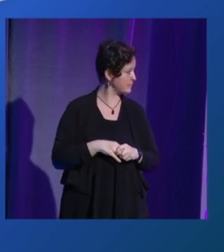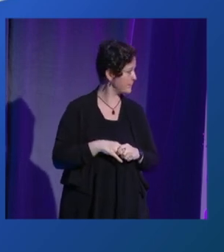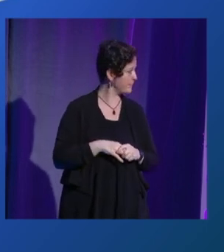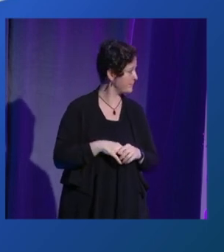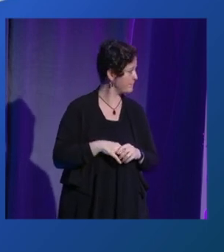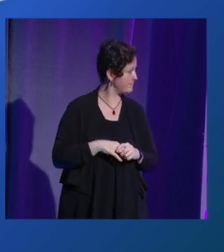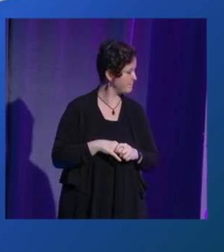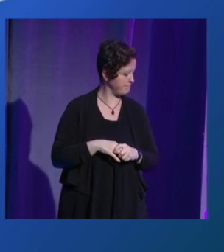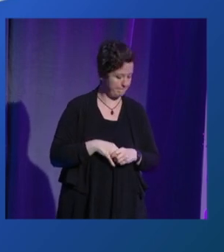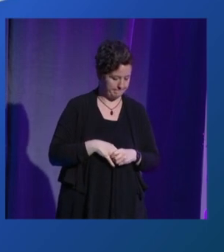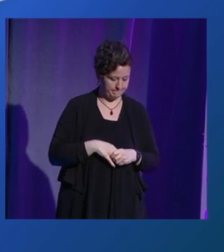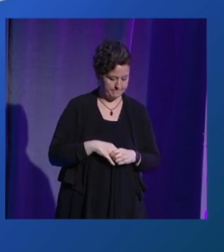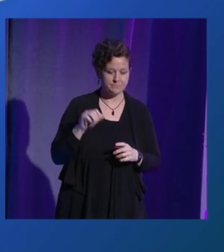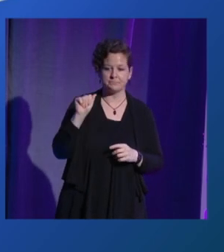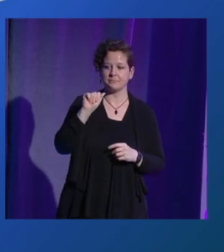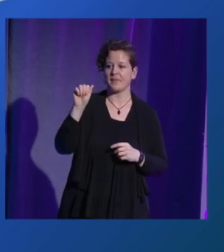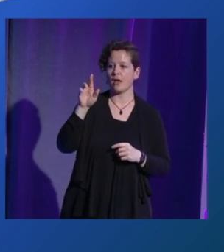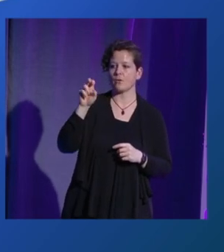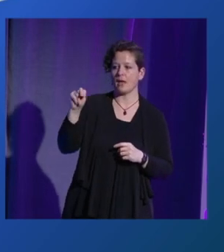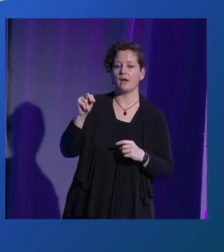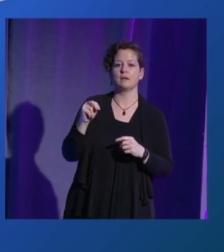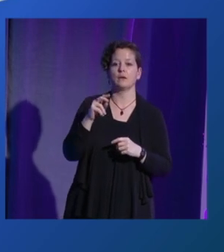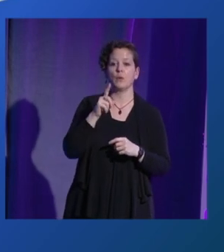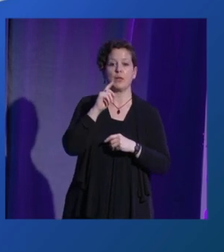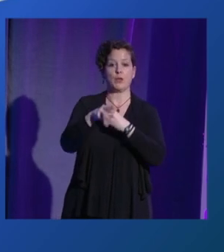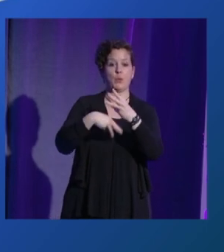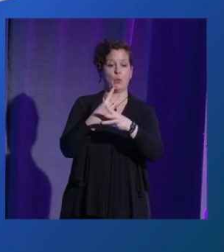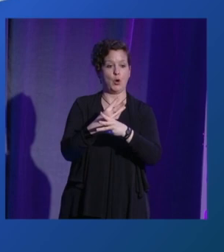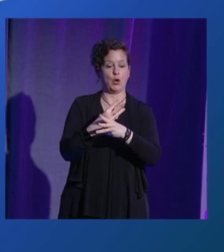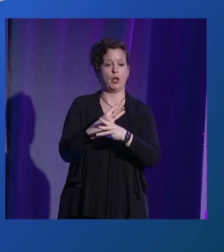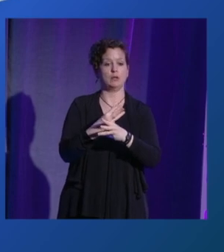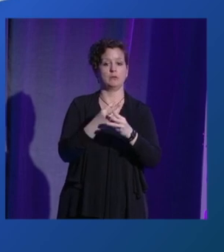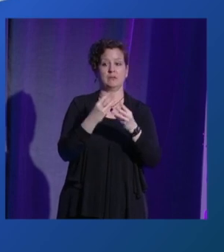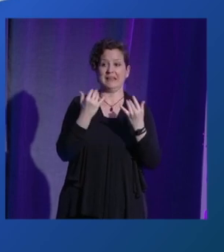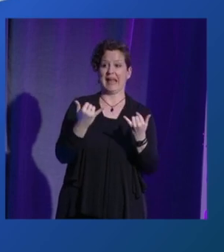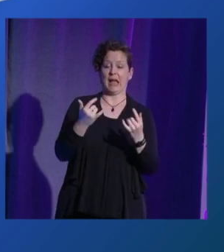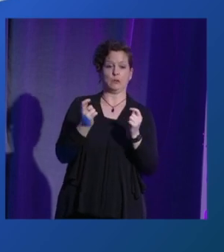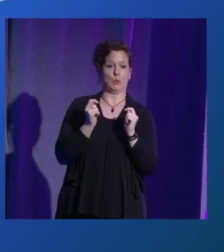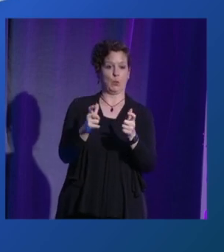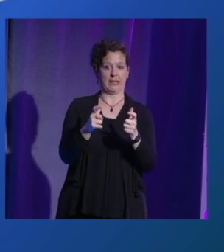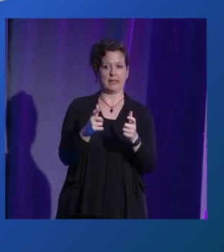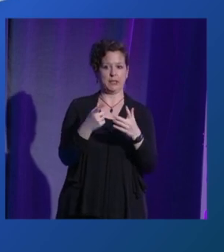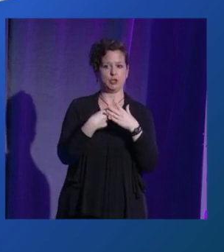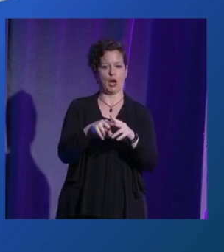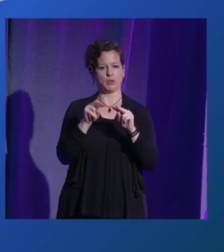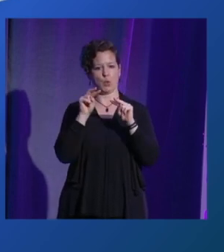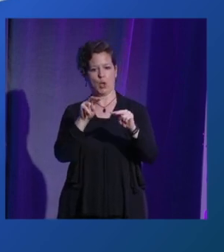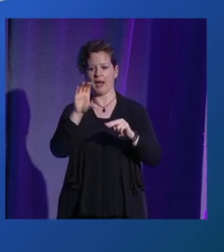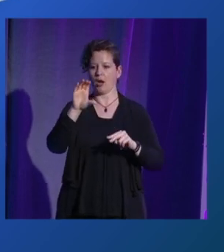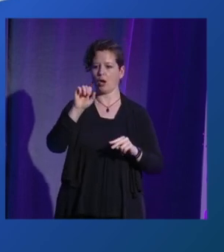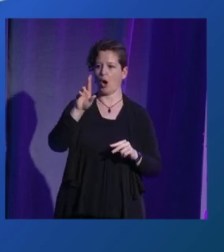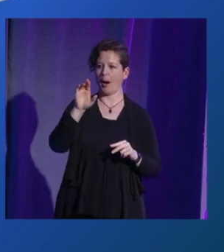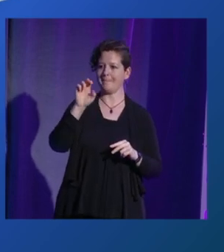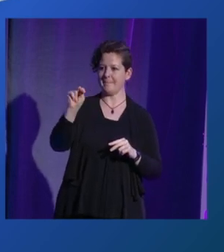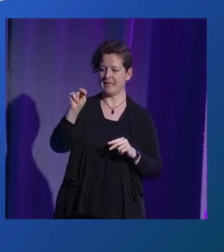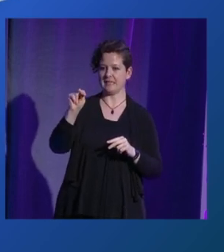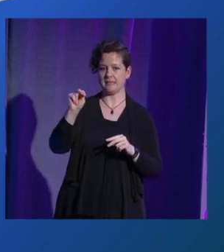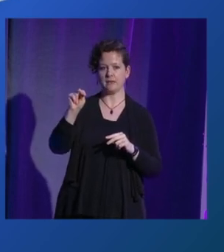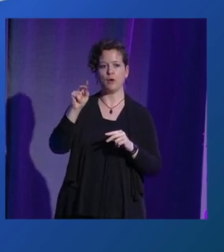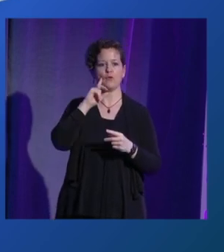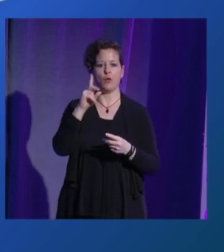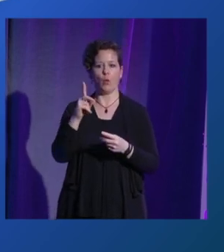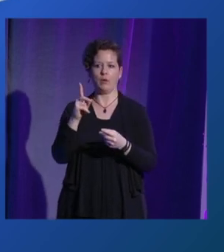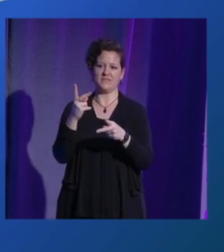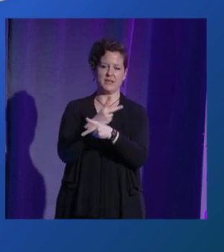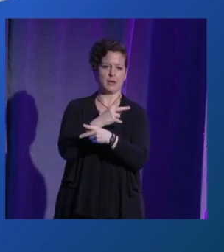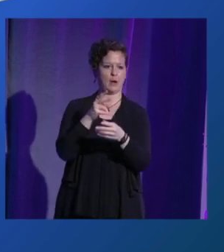the the world is quickly starting to price carbon into uh into the things we uh we buy sometimes by government policy sometimes